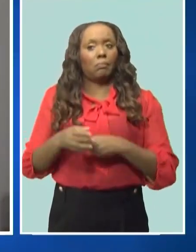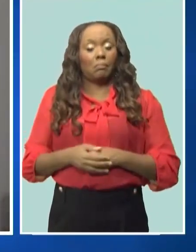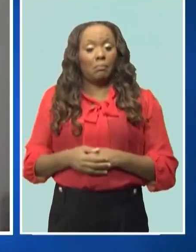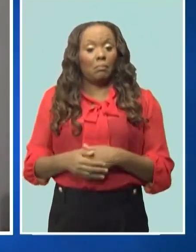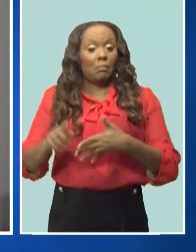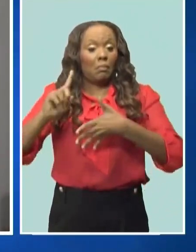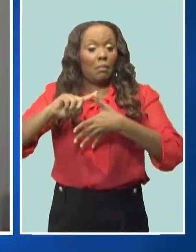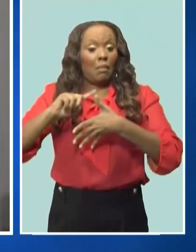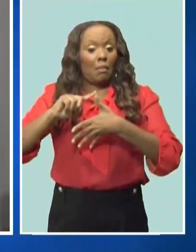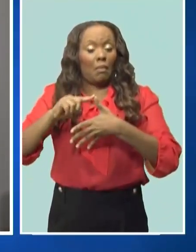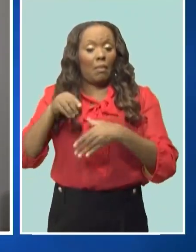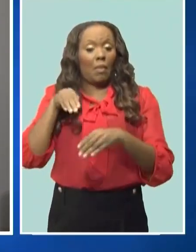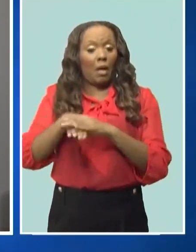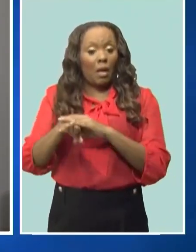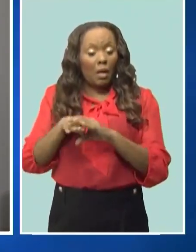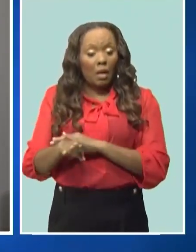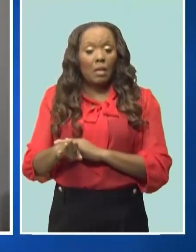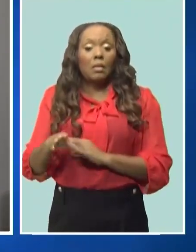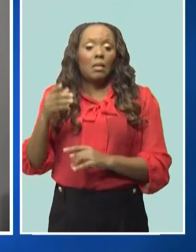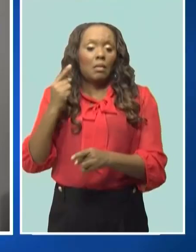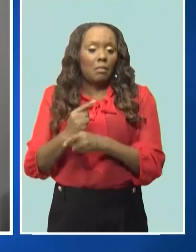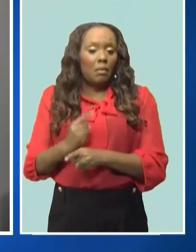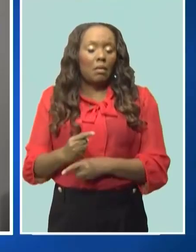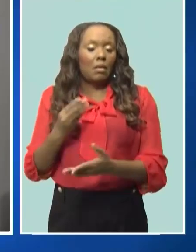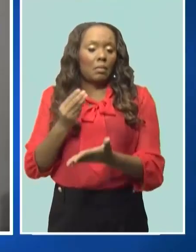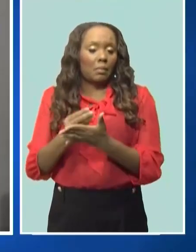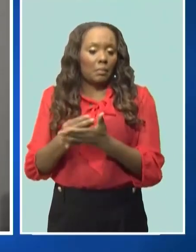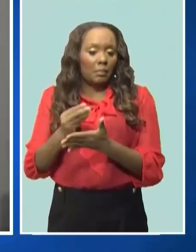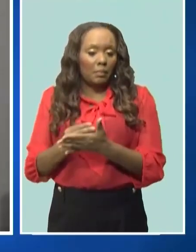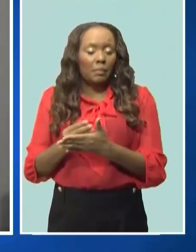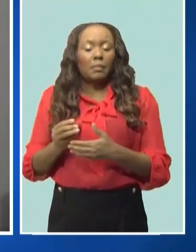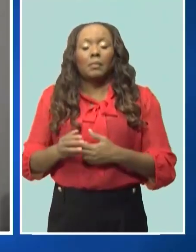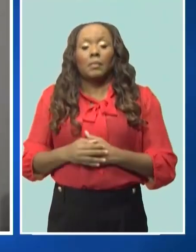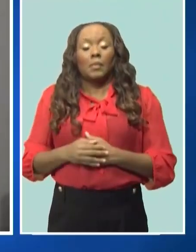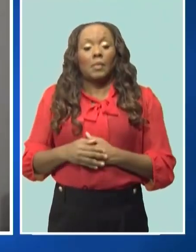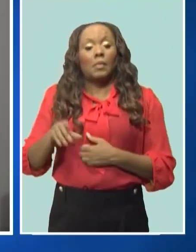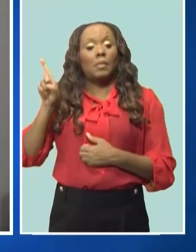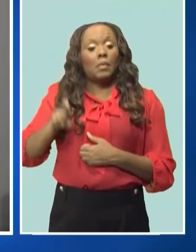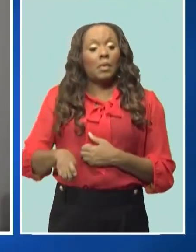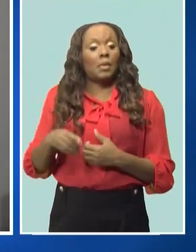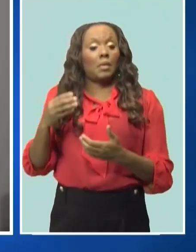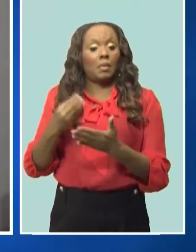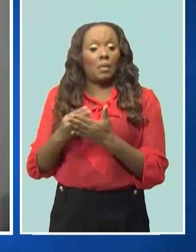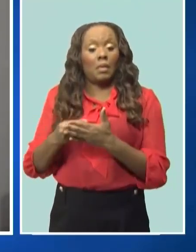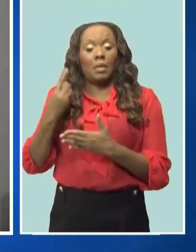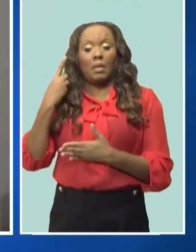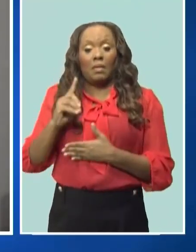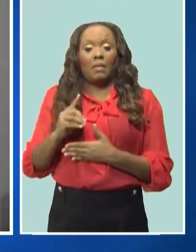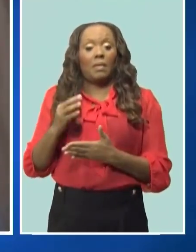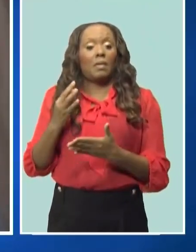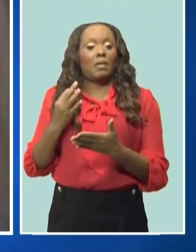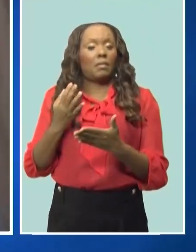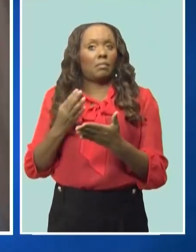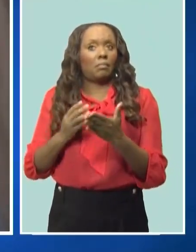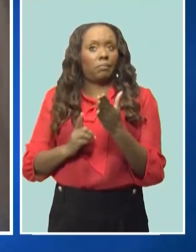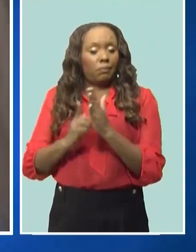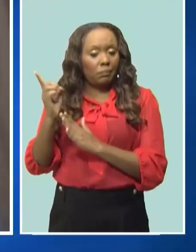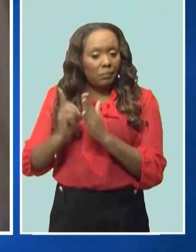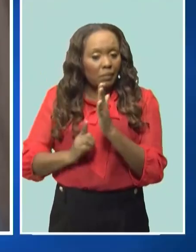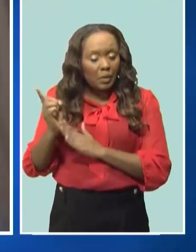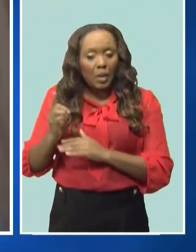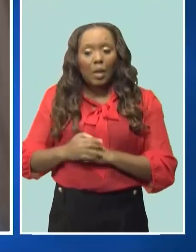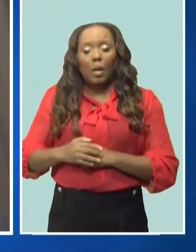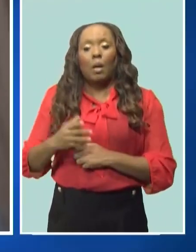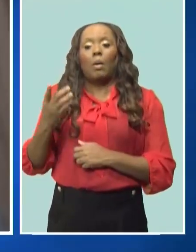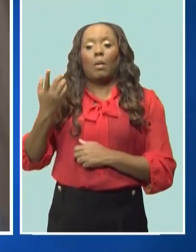is access to appropriate financing. The financing gaps for sustainable development are growing exponentially. Estimates have